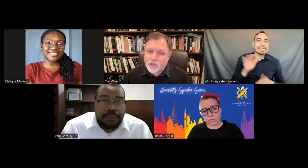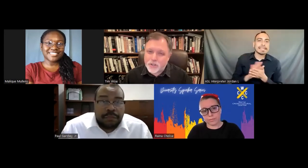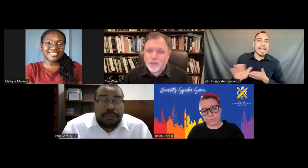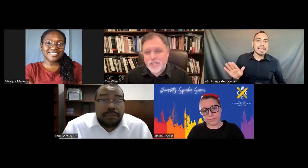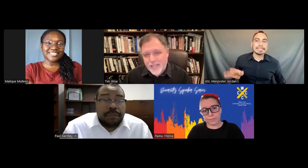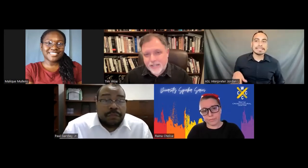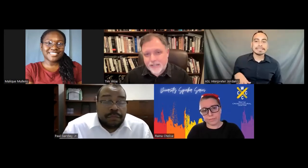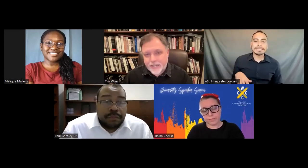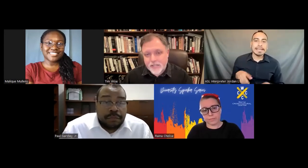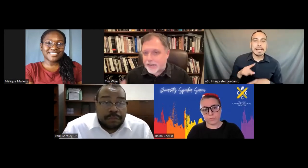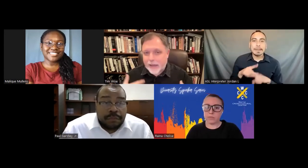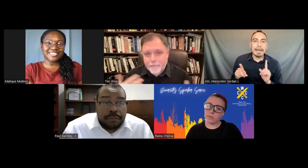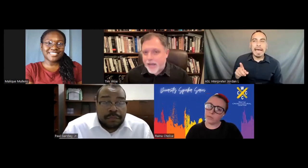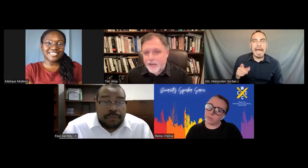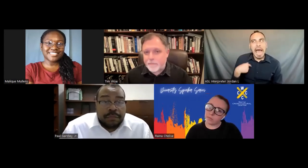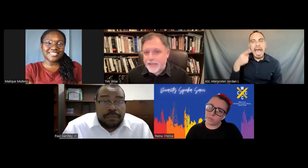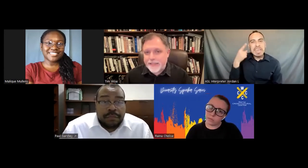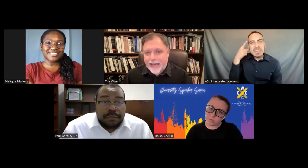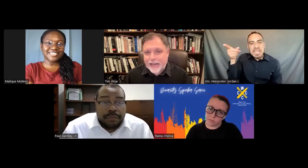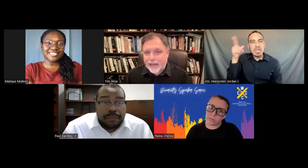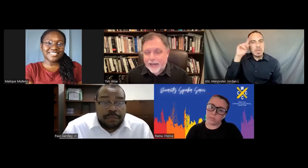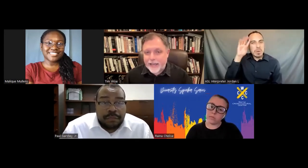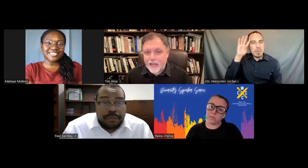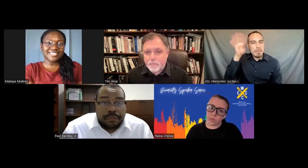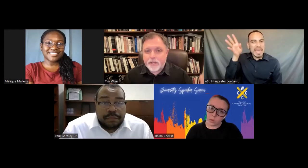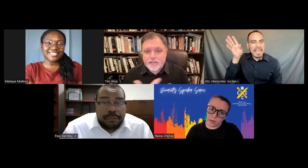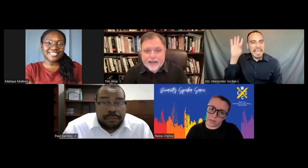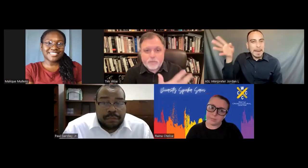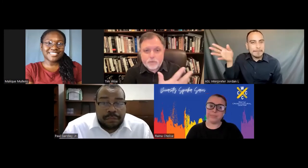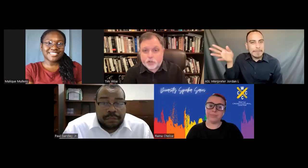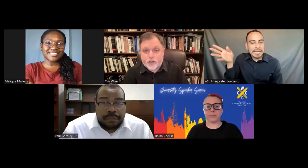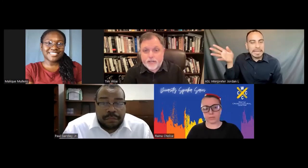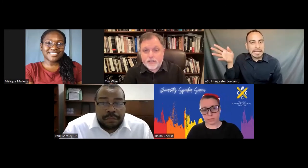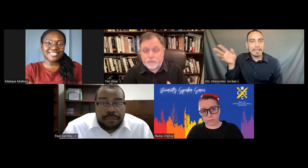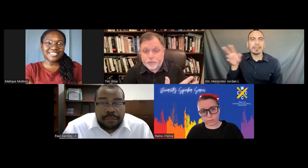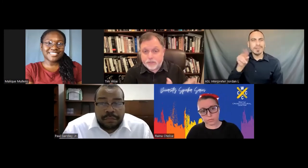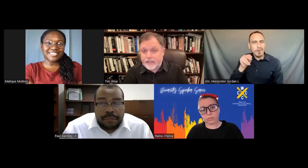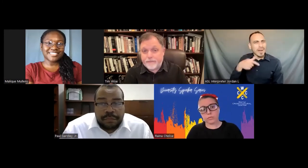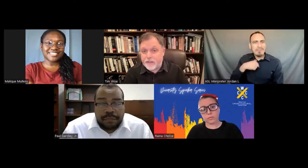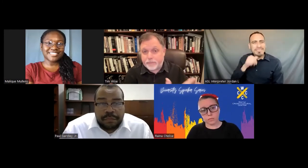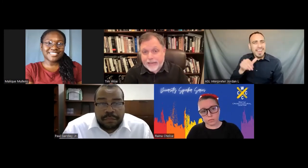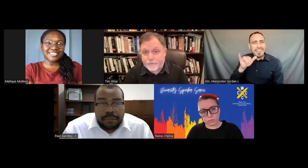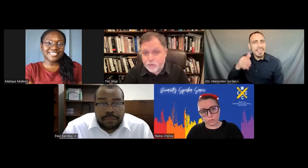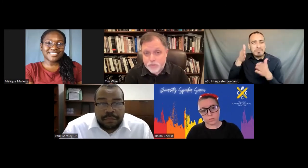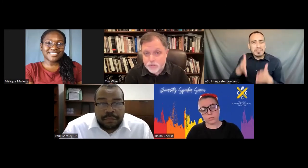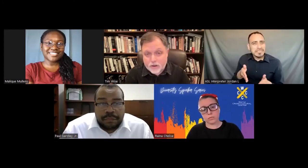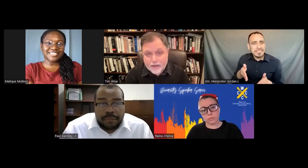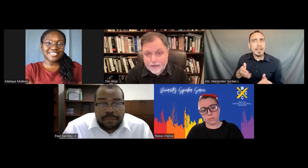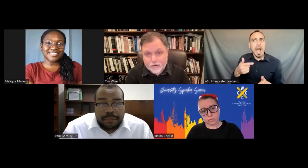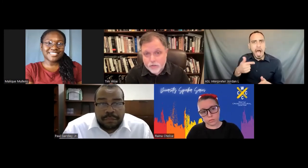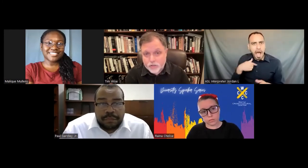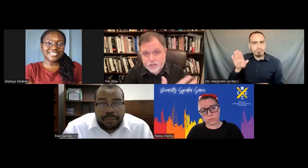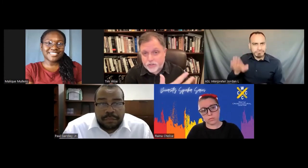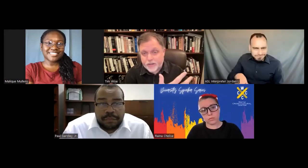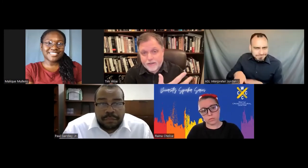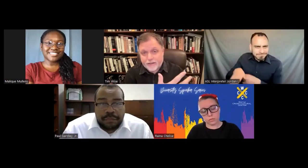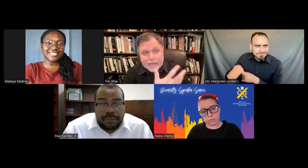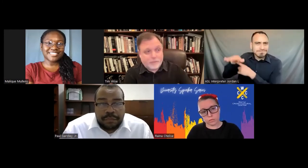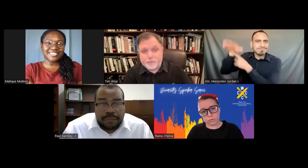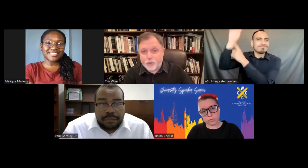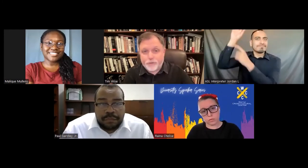pretty sure you're seeing things. Like, I'm not going to be that guy, because I was trained to believe that Black folks are just